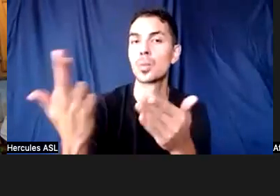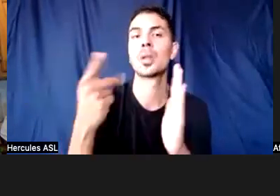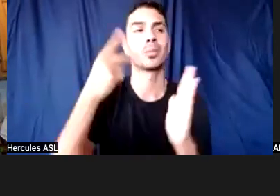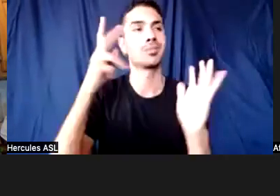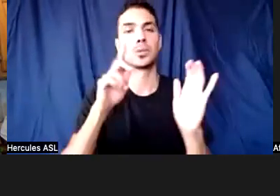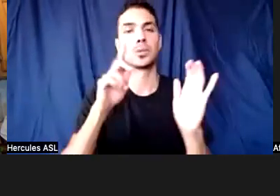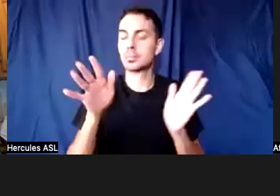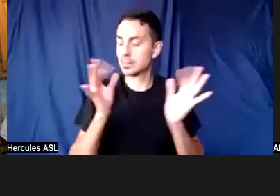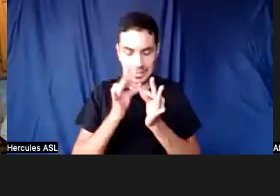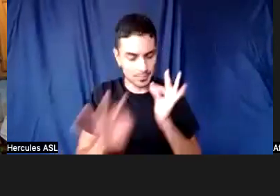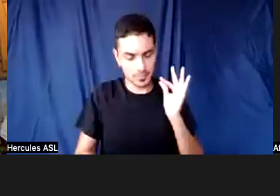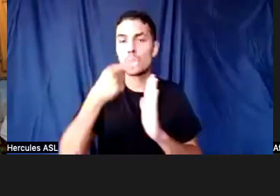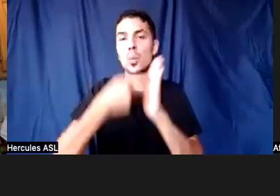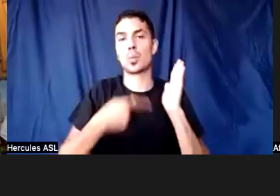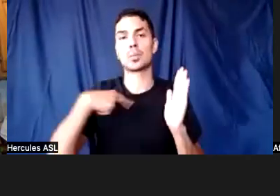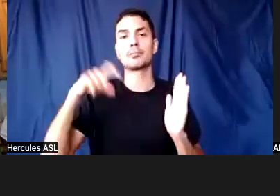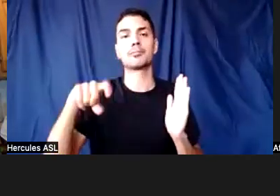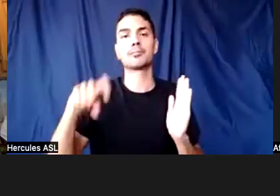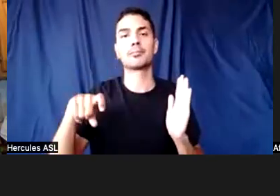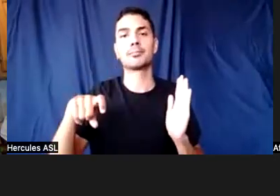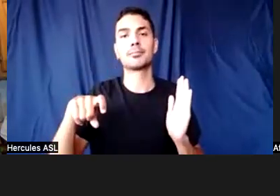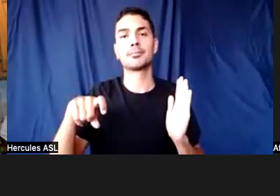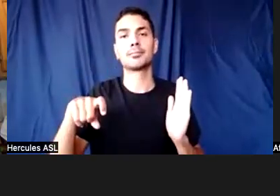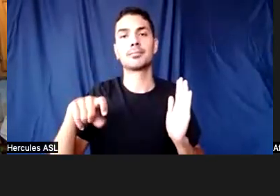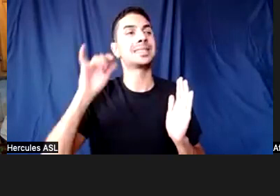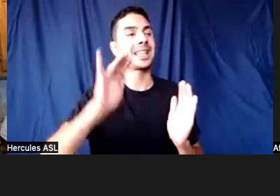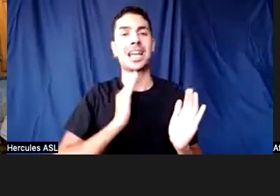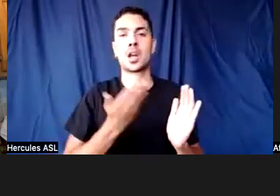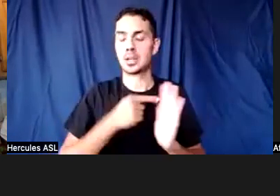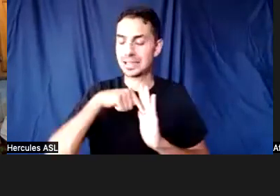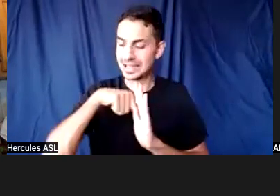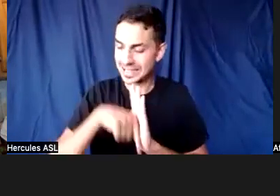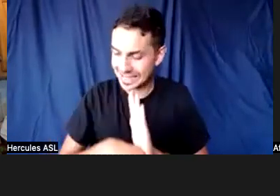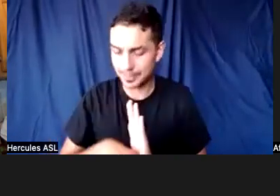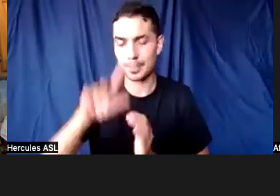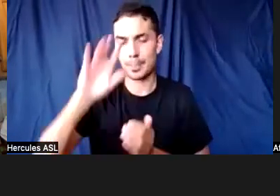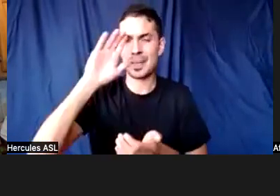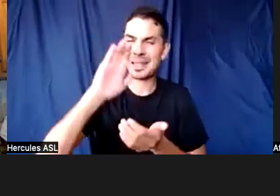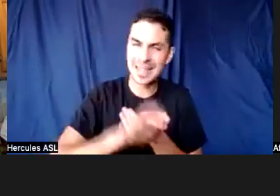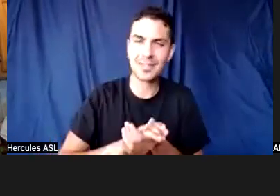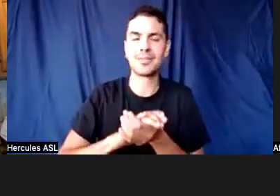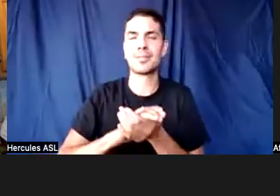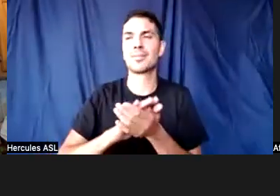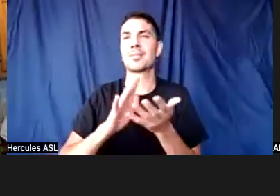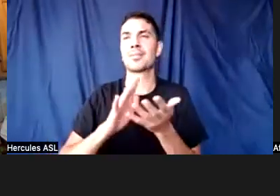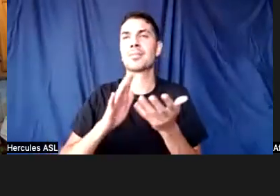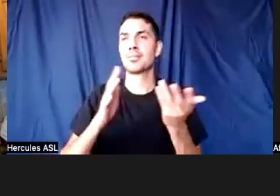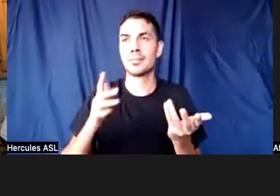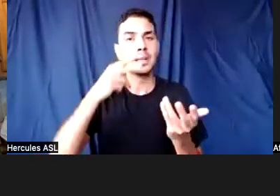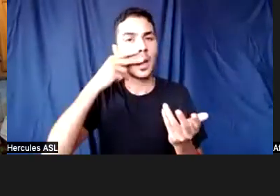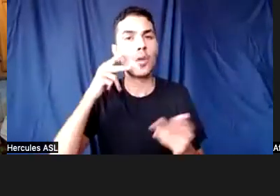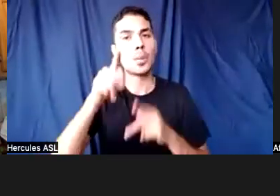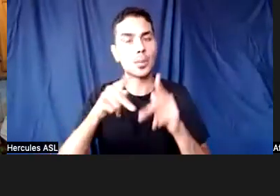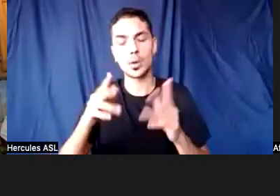we need, right? That's a deeply held principle for Native folks, is to take only what you need. And so it was so